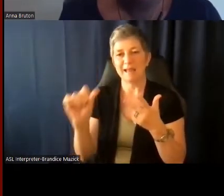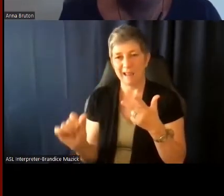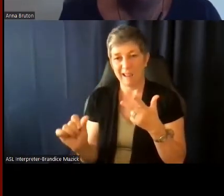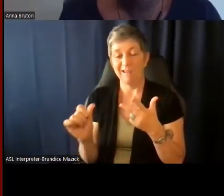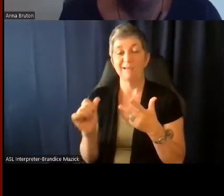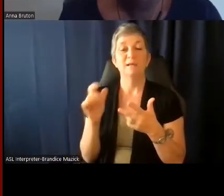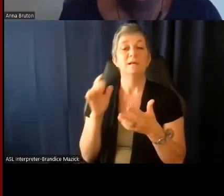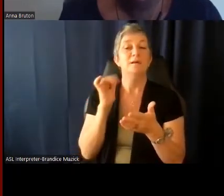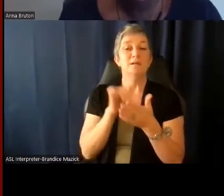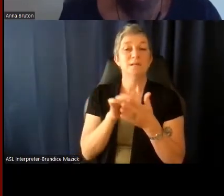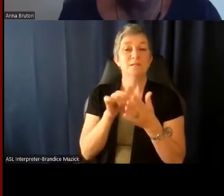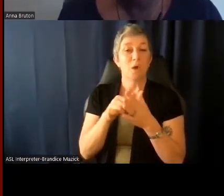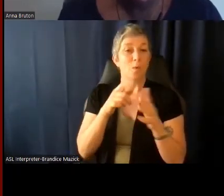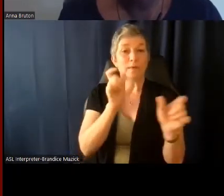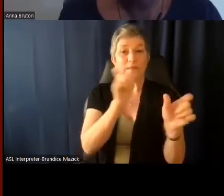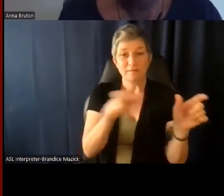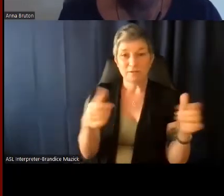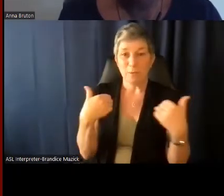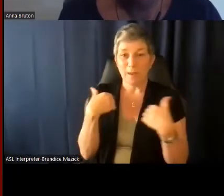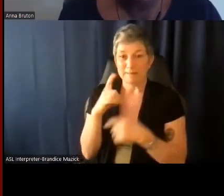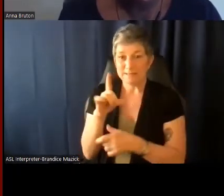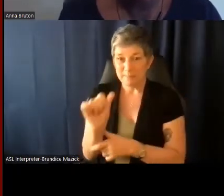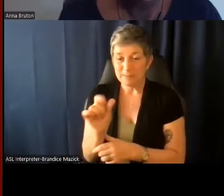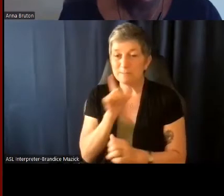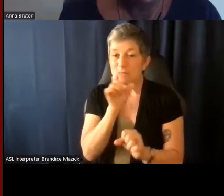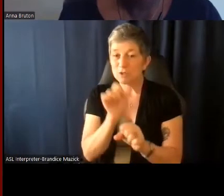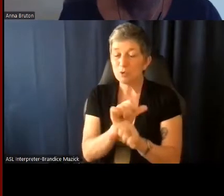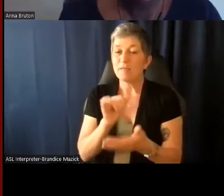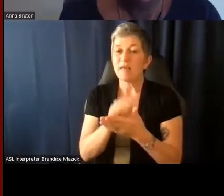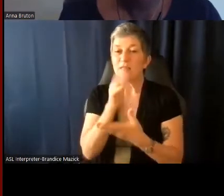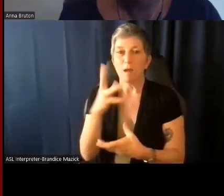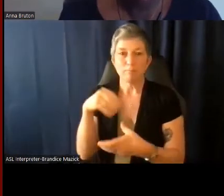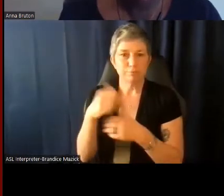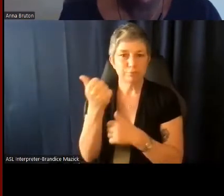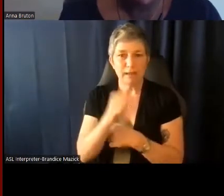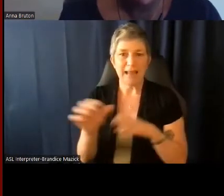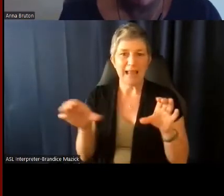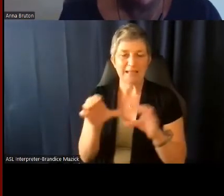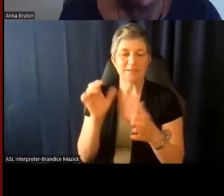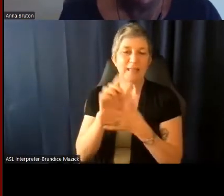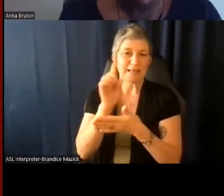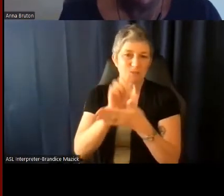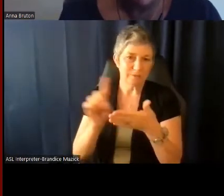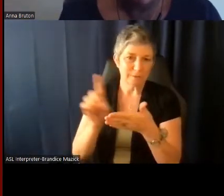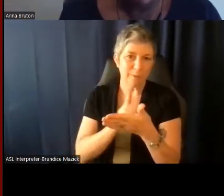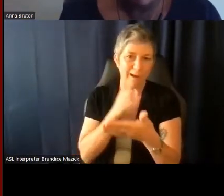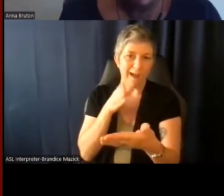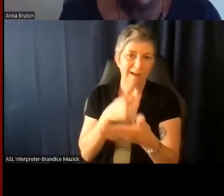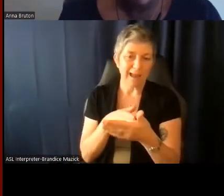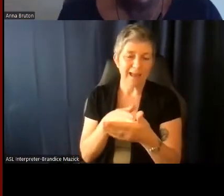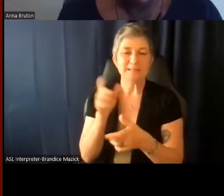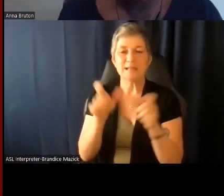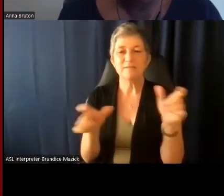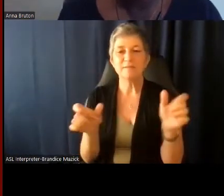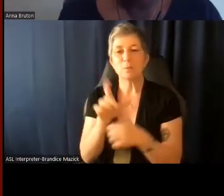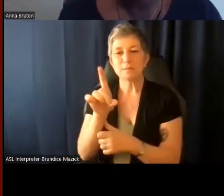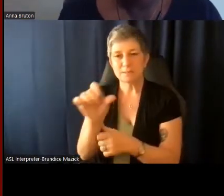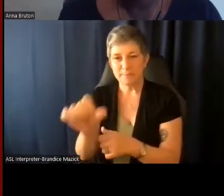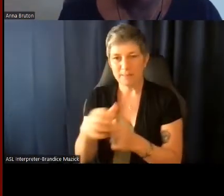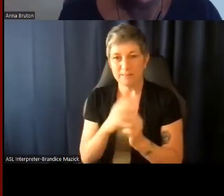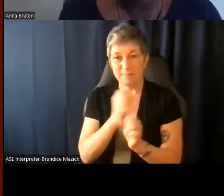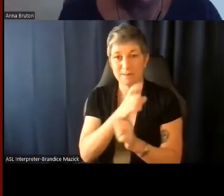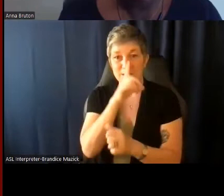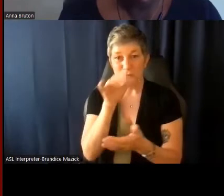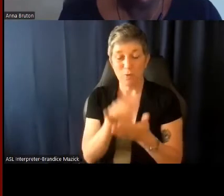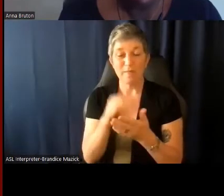to individuals with disabilities, making sure that they're not engaged in any activity that is discriminatory against individuals with disabilities, and making sure